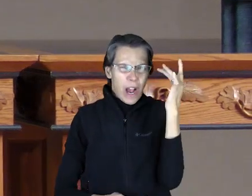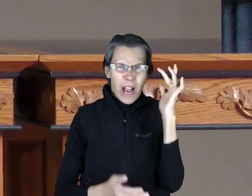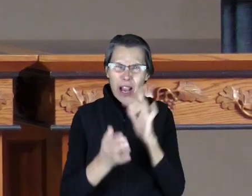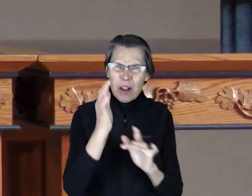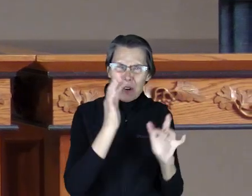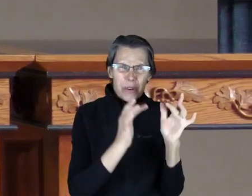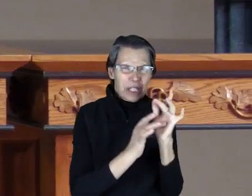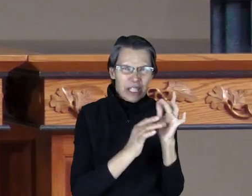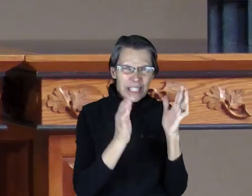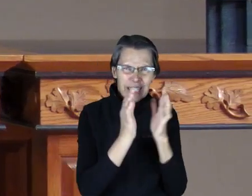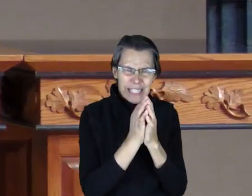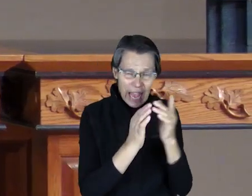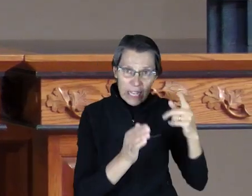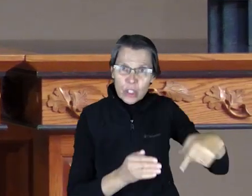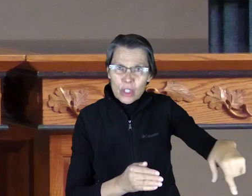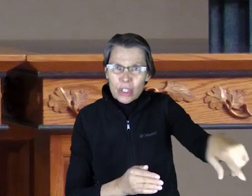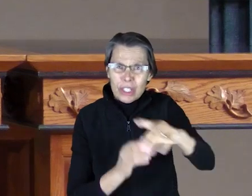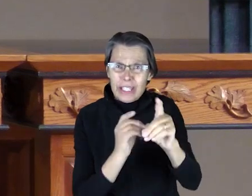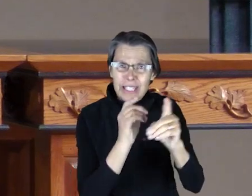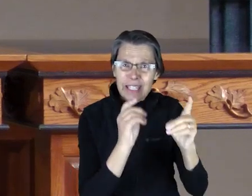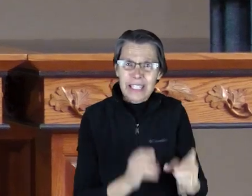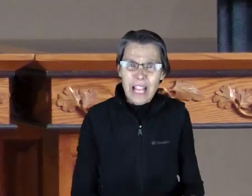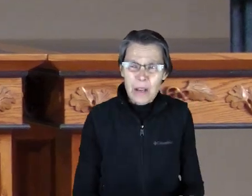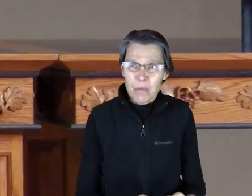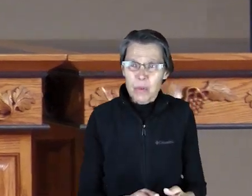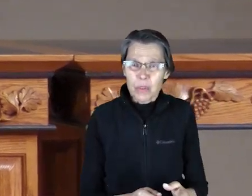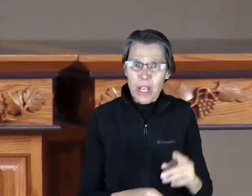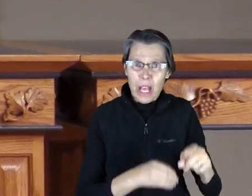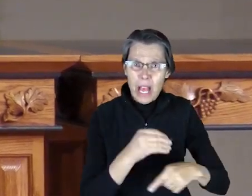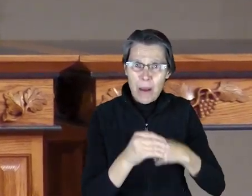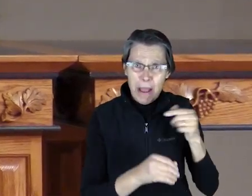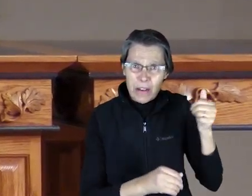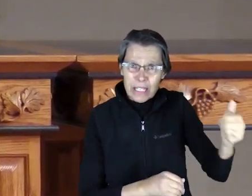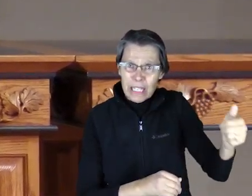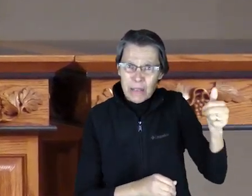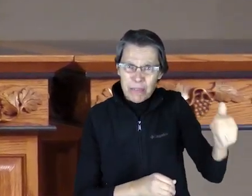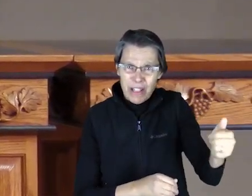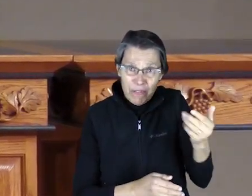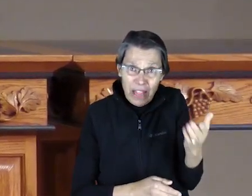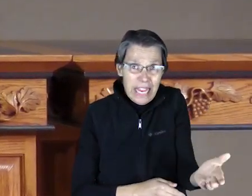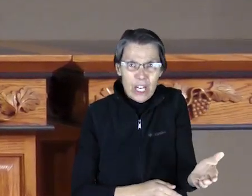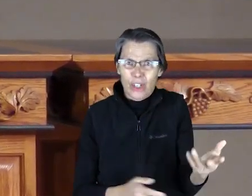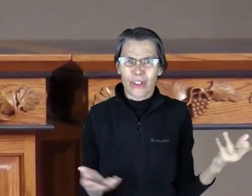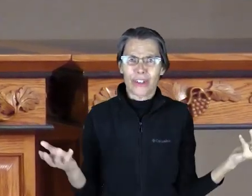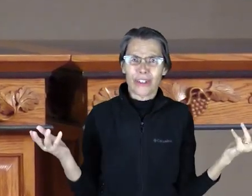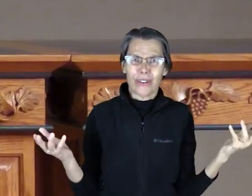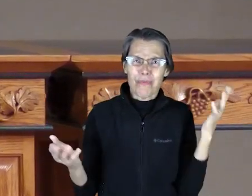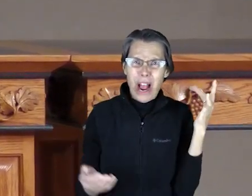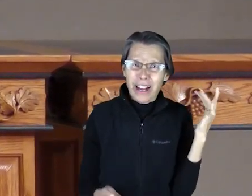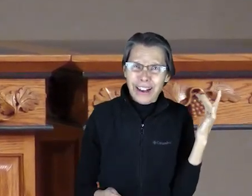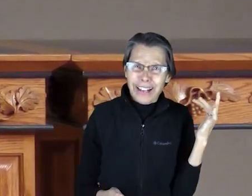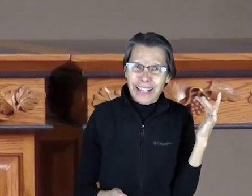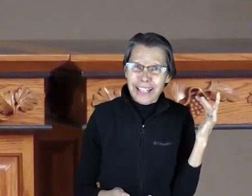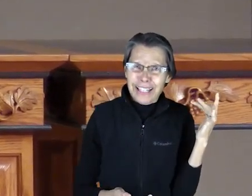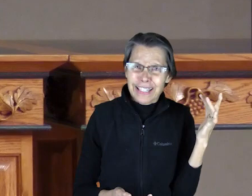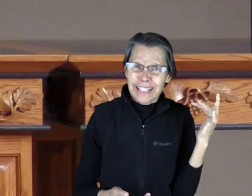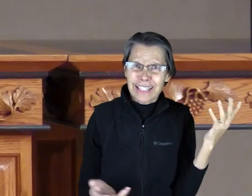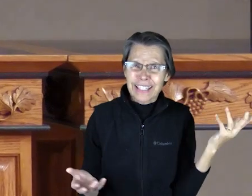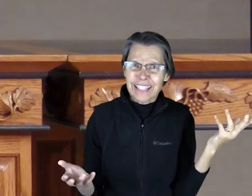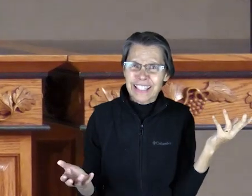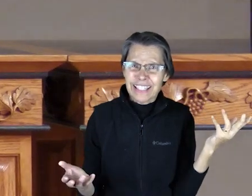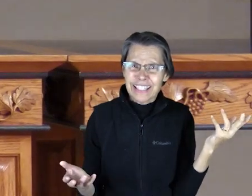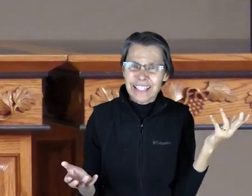there is? The disciples had to let go the kind of Messiah Jesus was and is. Maybe